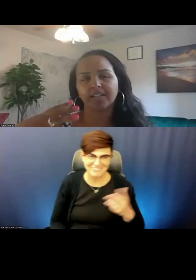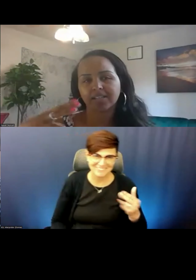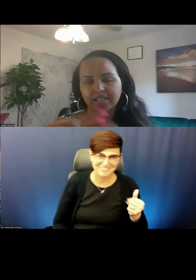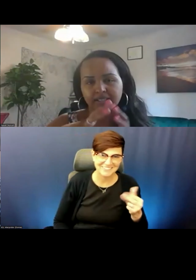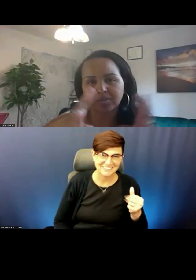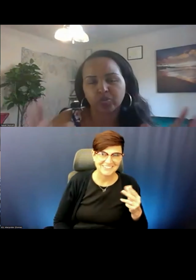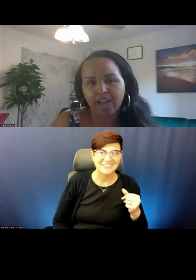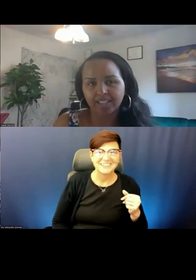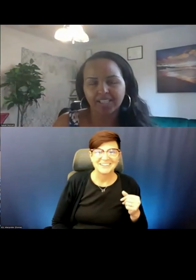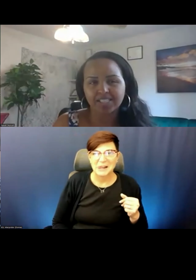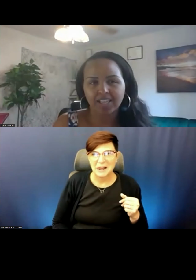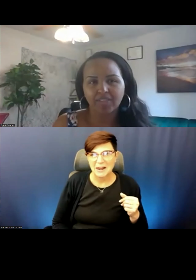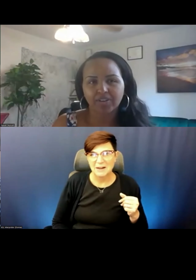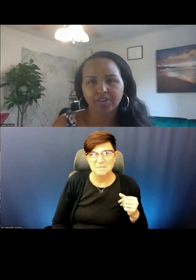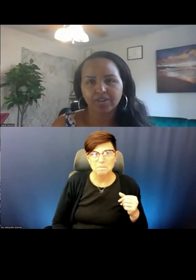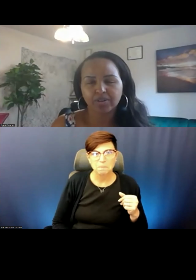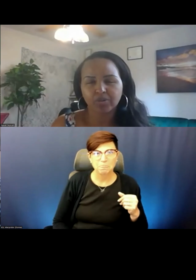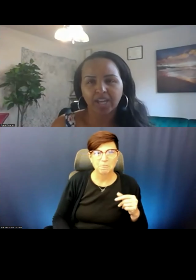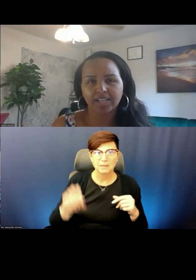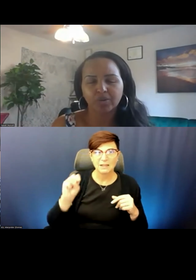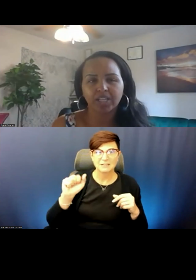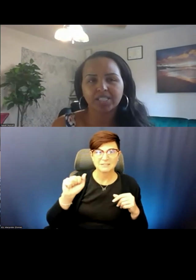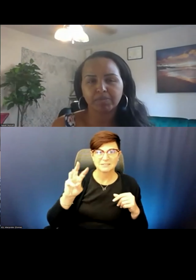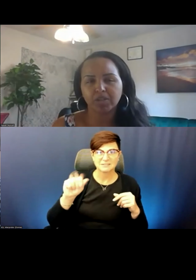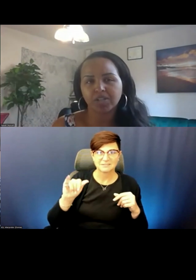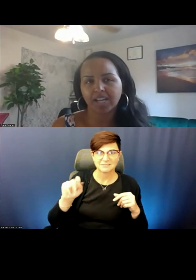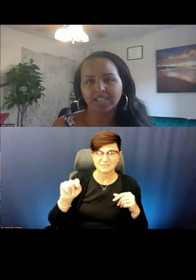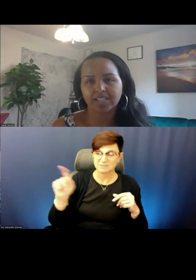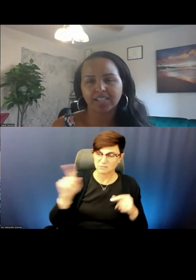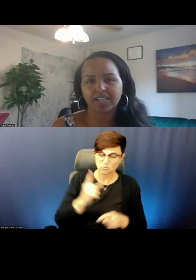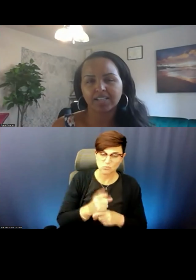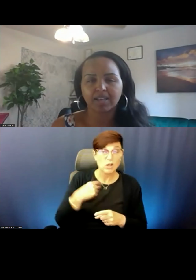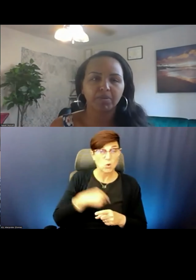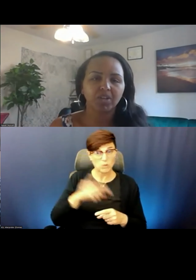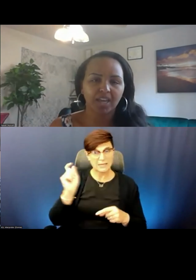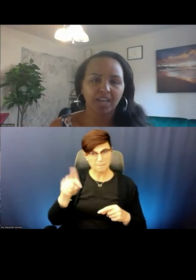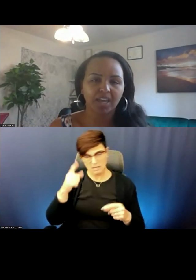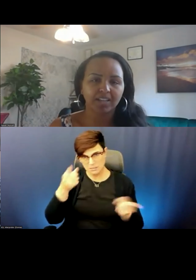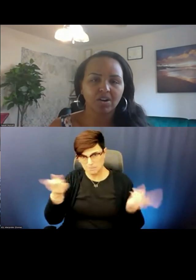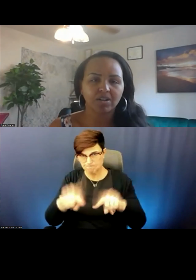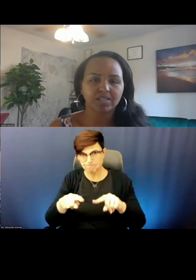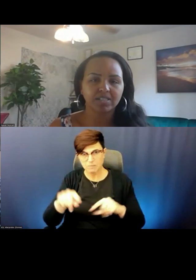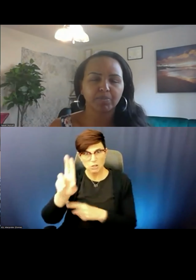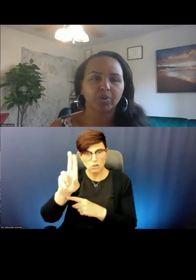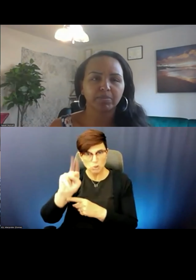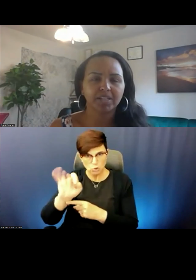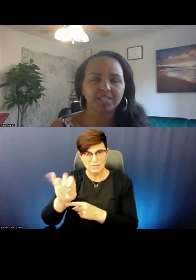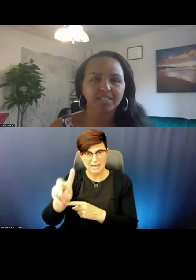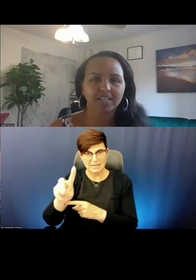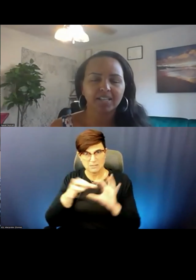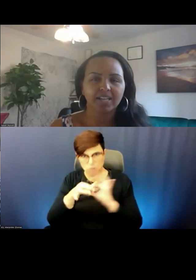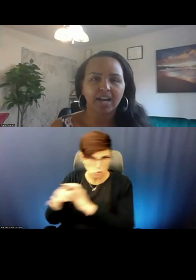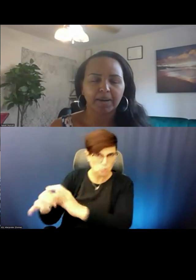be rallying together, right? We need to be united in communicating our